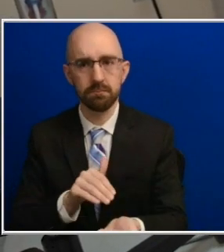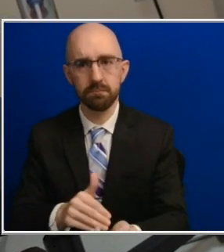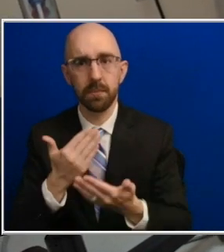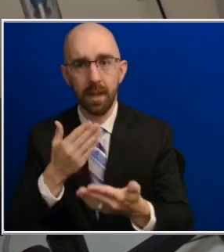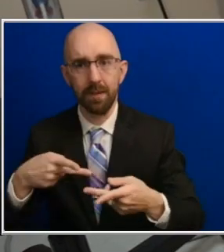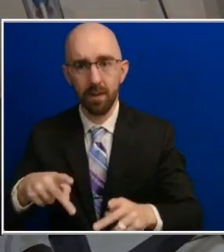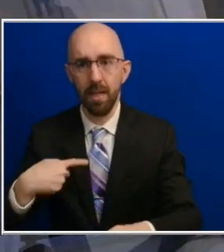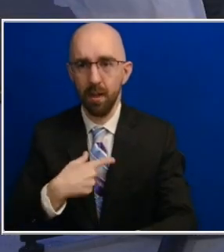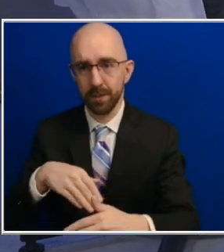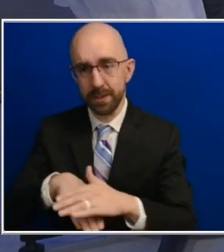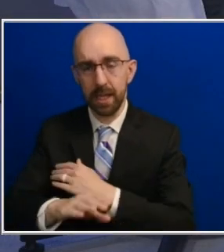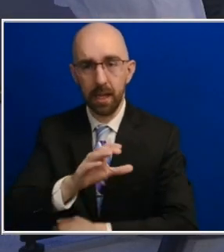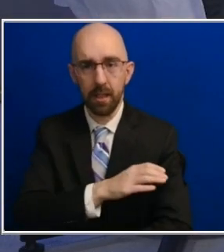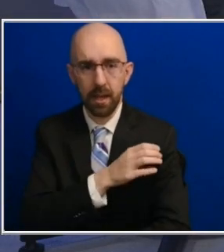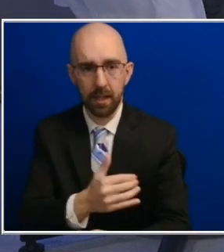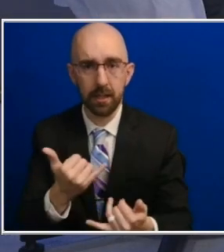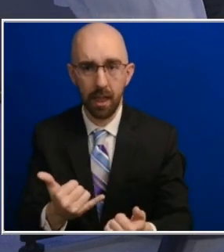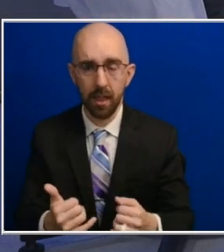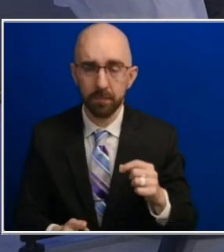My pleasure.